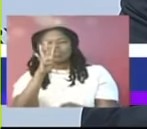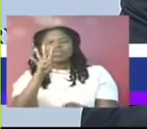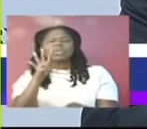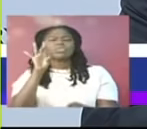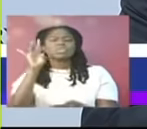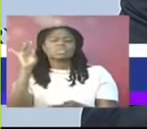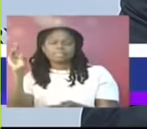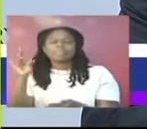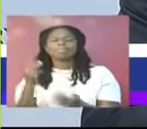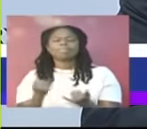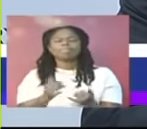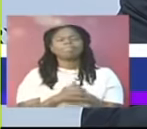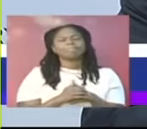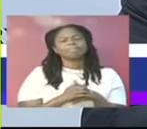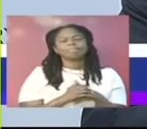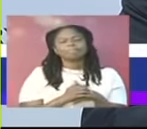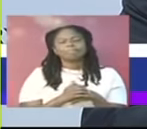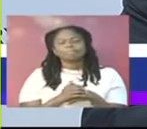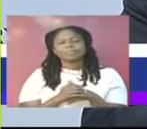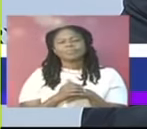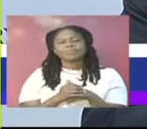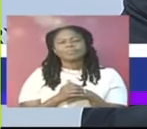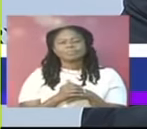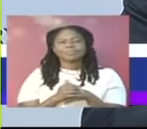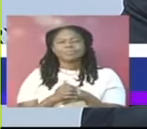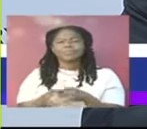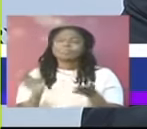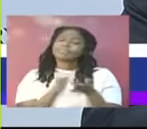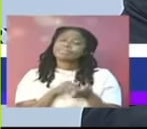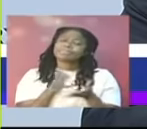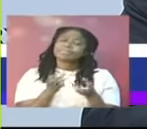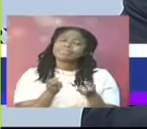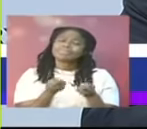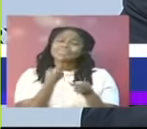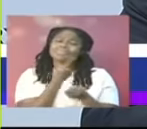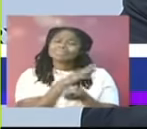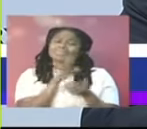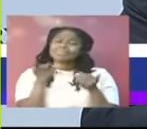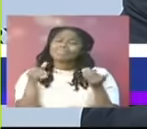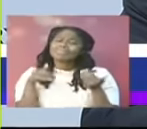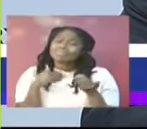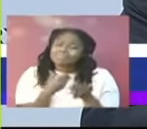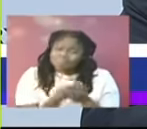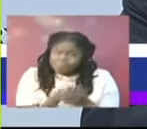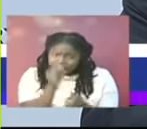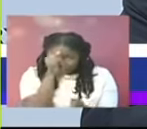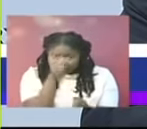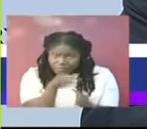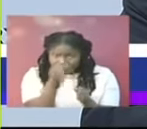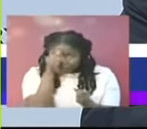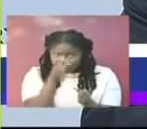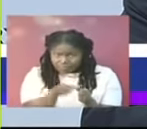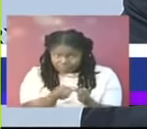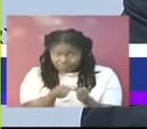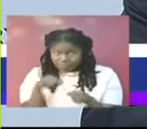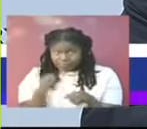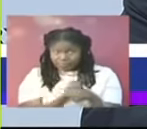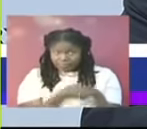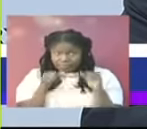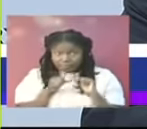181,488. So again, what we want to do is to remind all that as we continue to drive